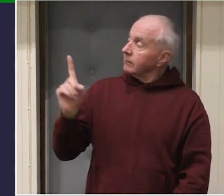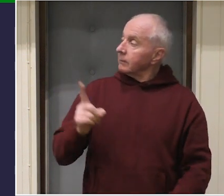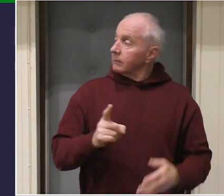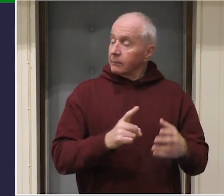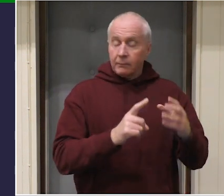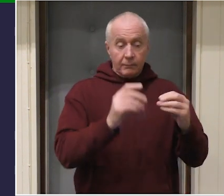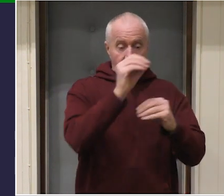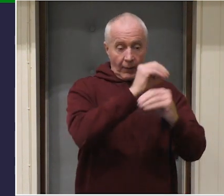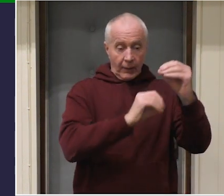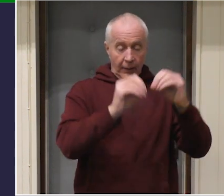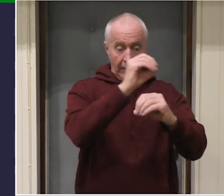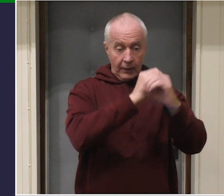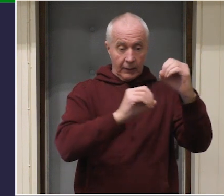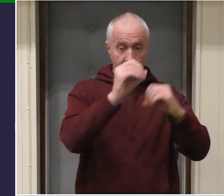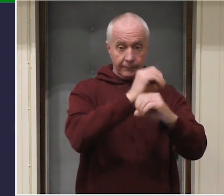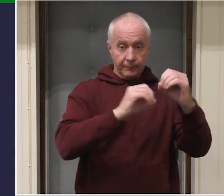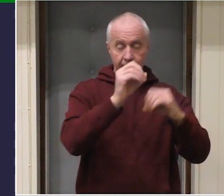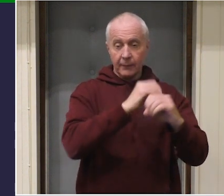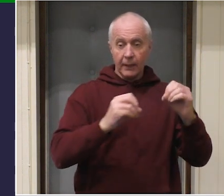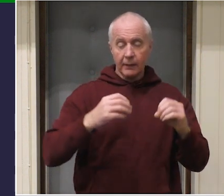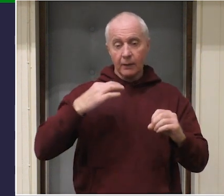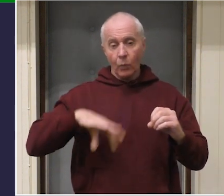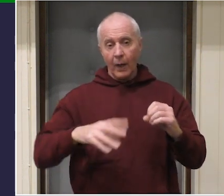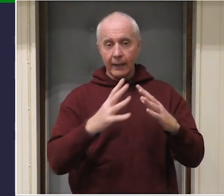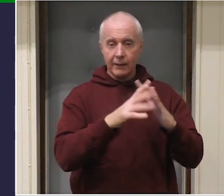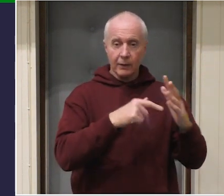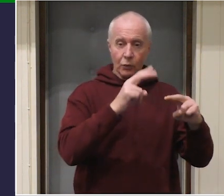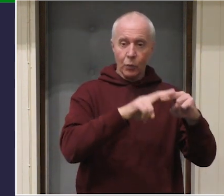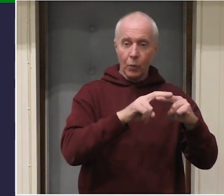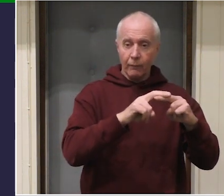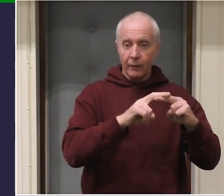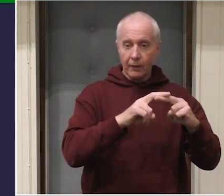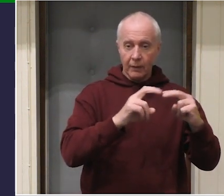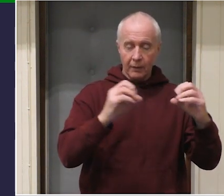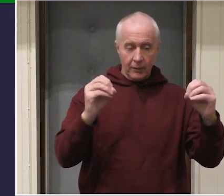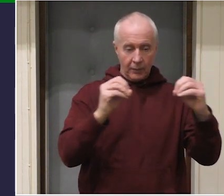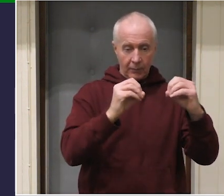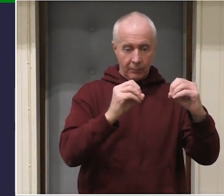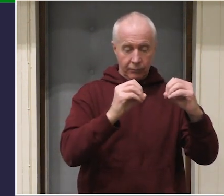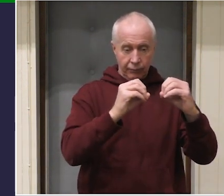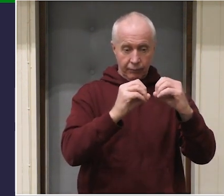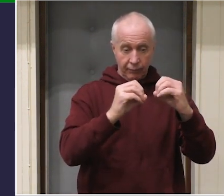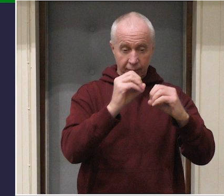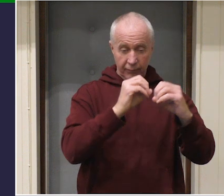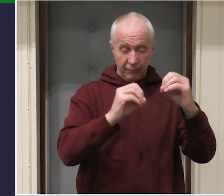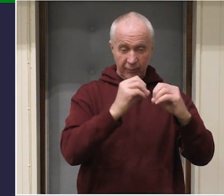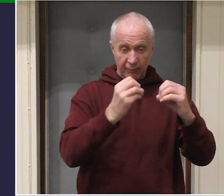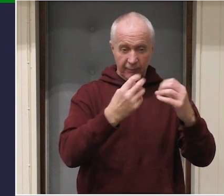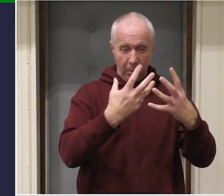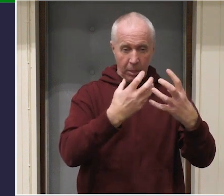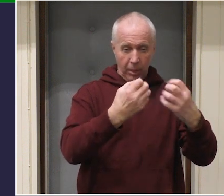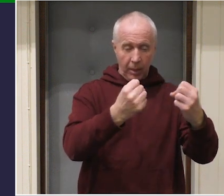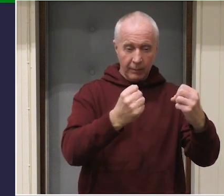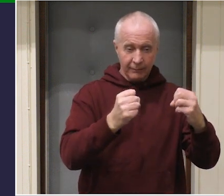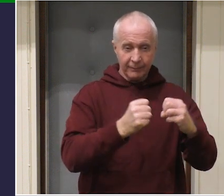little objects, very, very old binary stars, where a white dwarf is gradually eating its companion. They sit there really, really faint for decades,